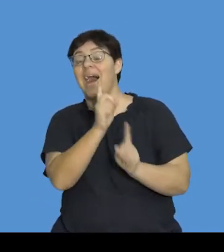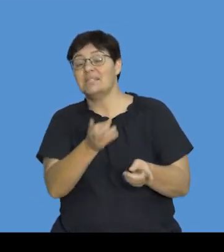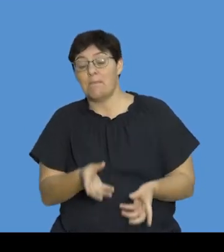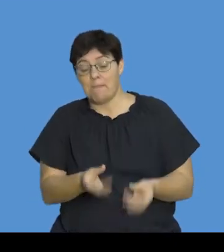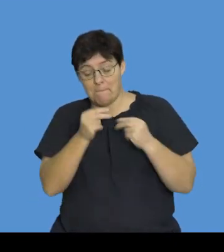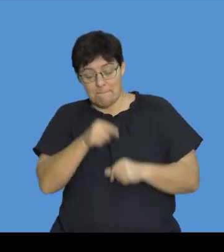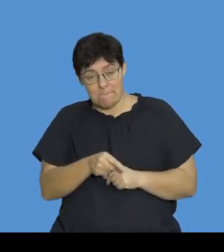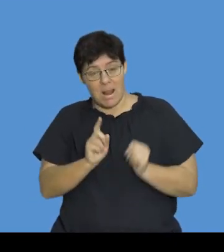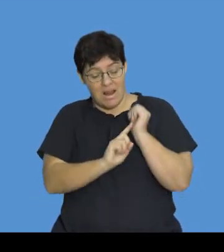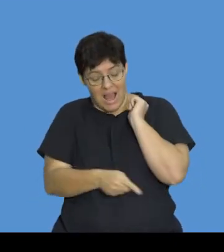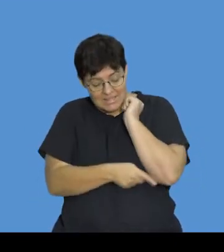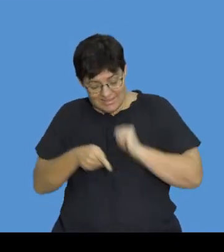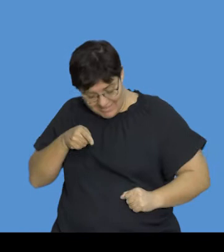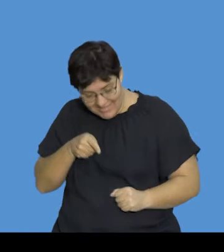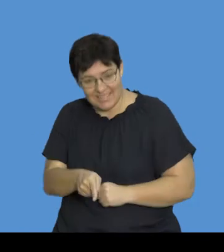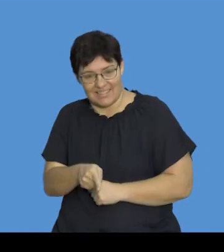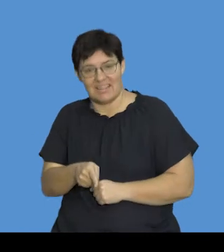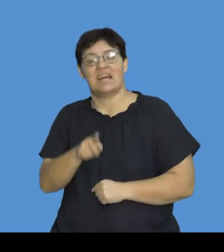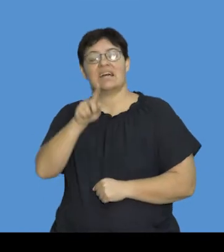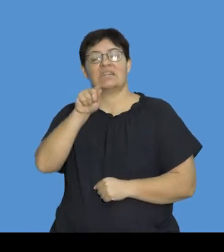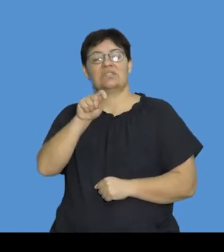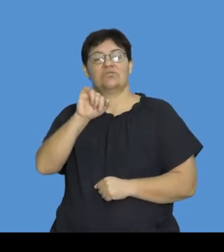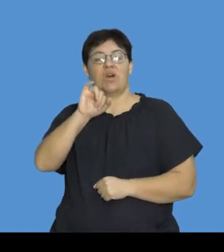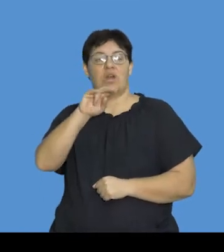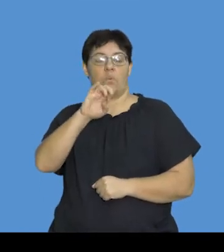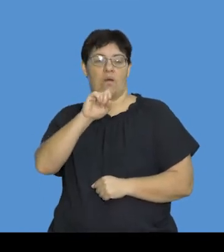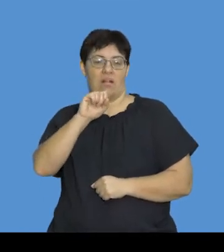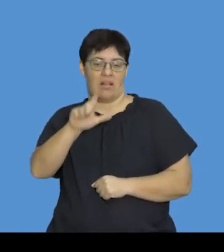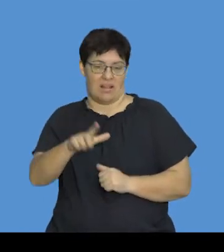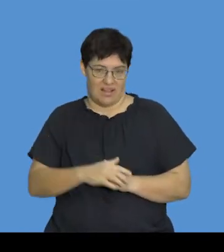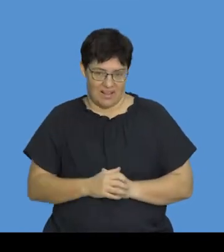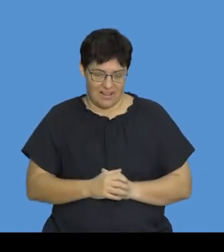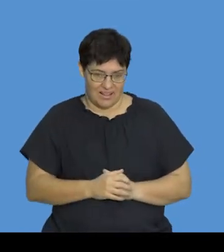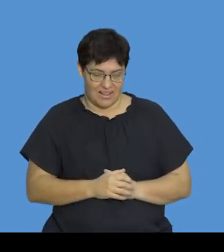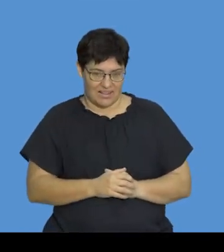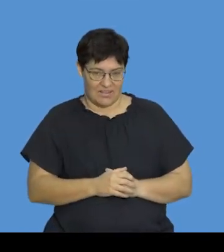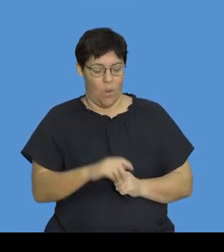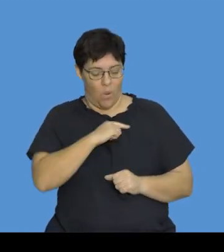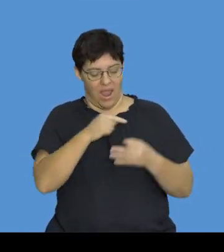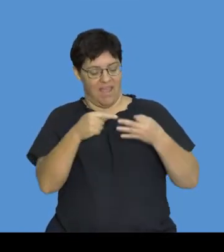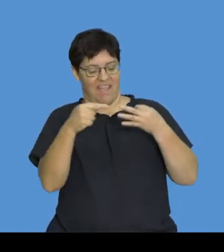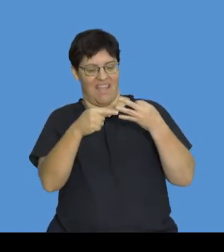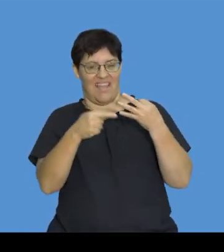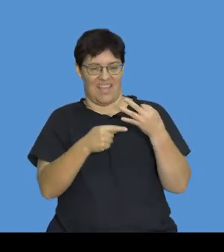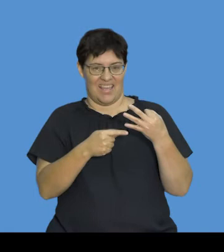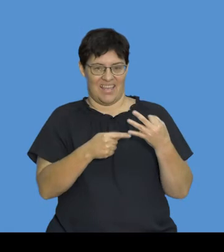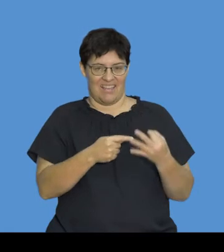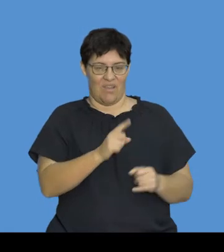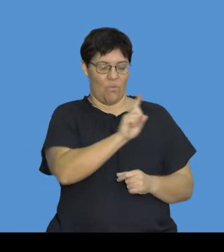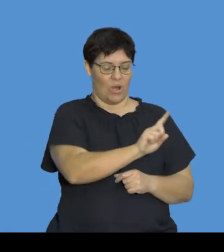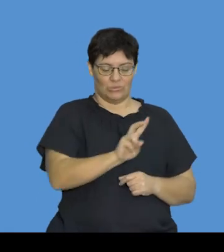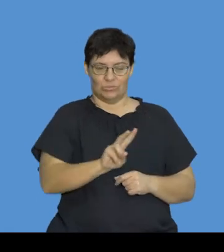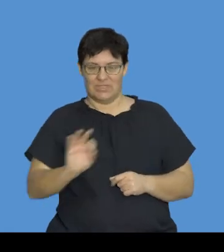here at the end is what we then call the trinomial. This is what we call the trinomial,